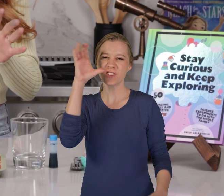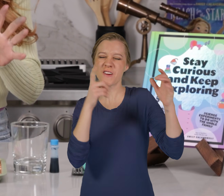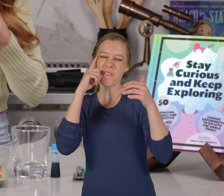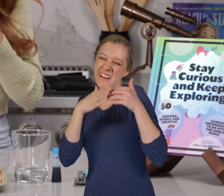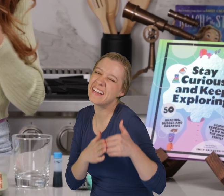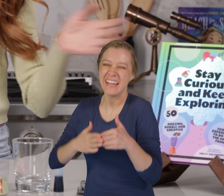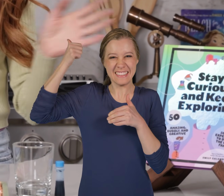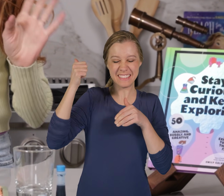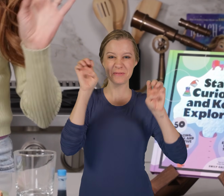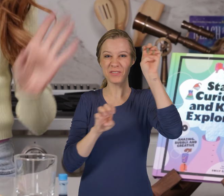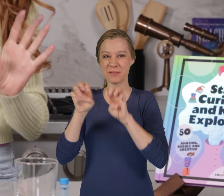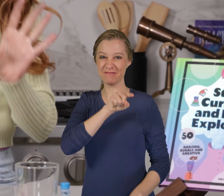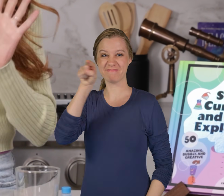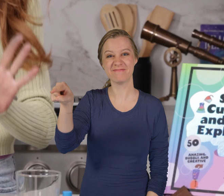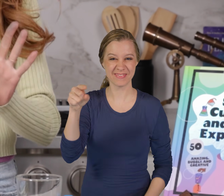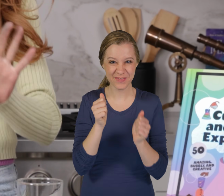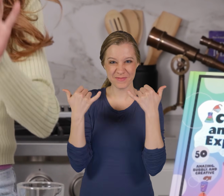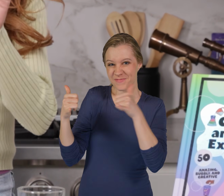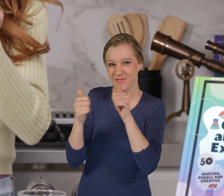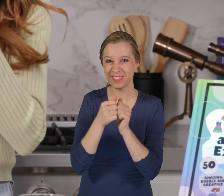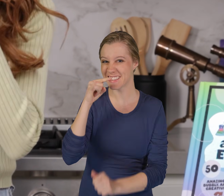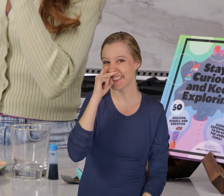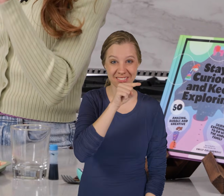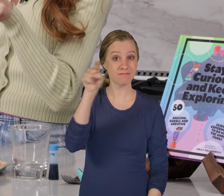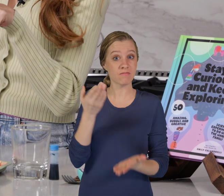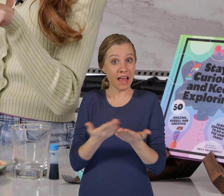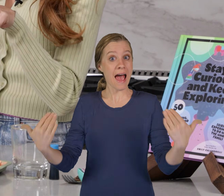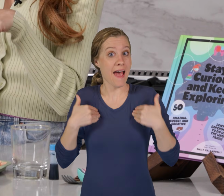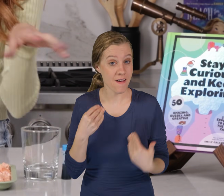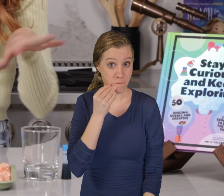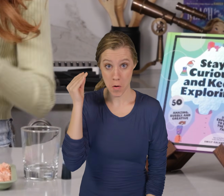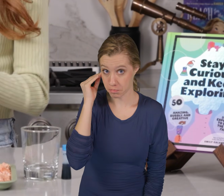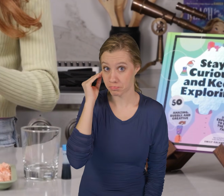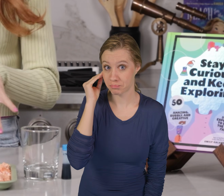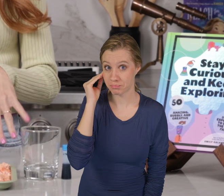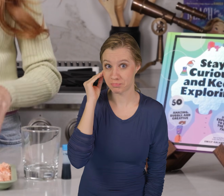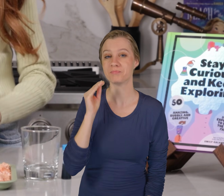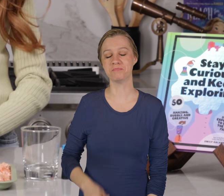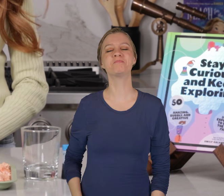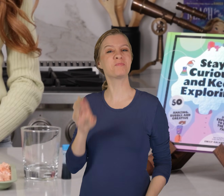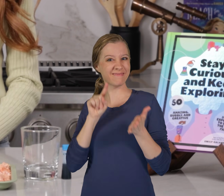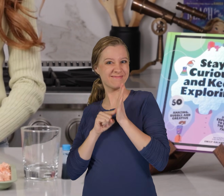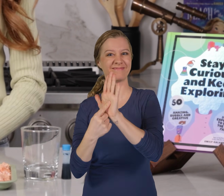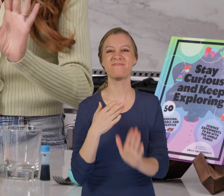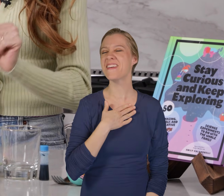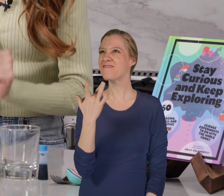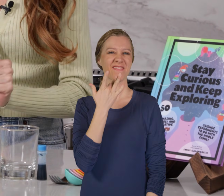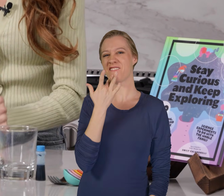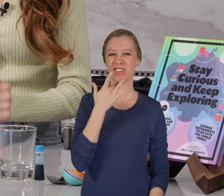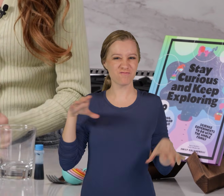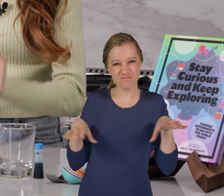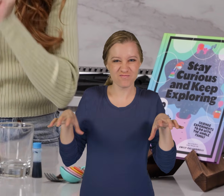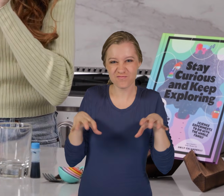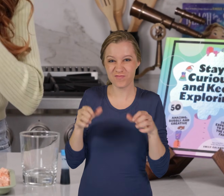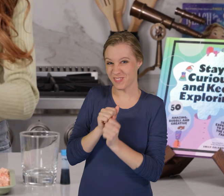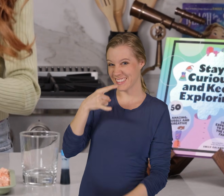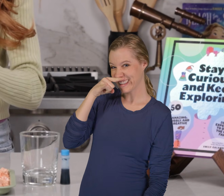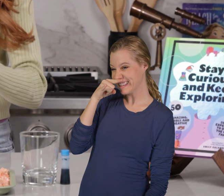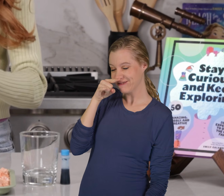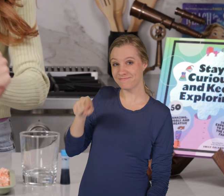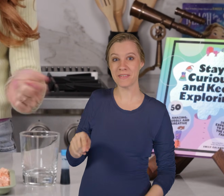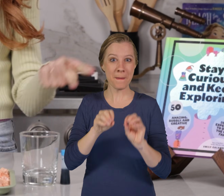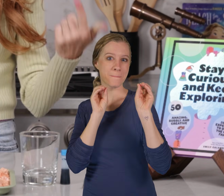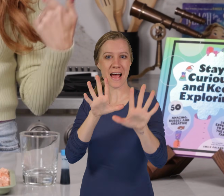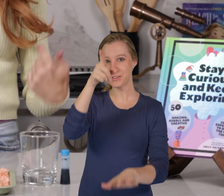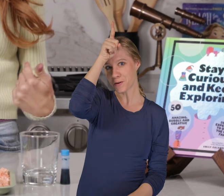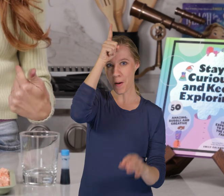Are you looking for the easiest possible experiment to do with little ones with materials you already have at home? Well, I am going to show you my